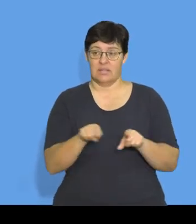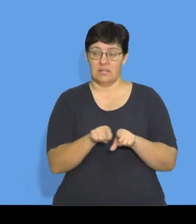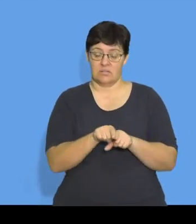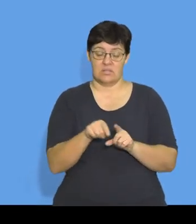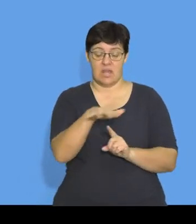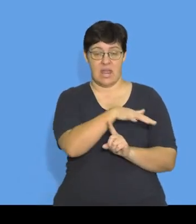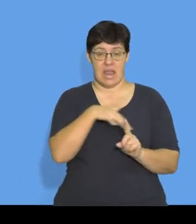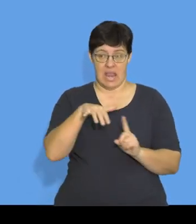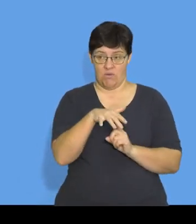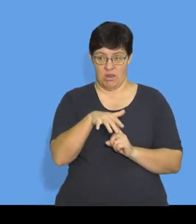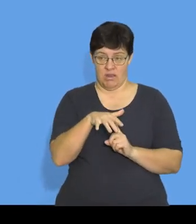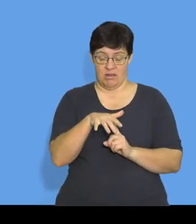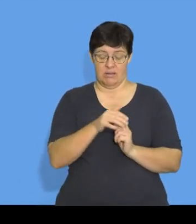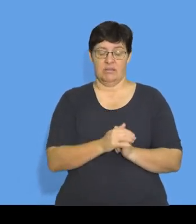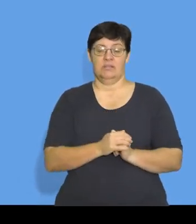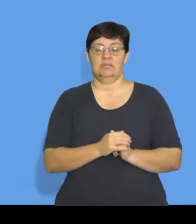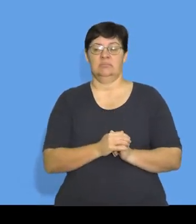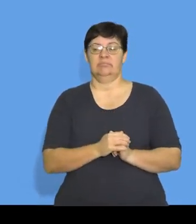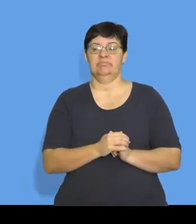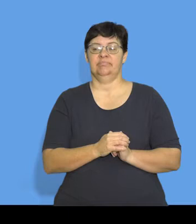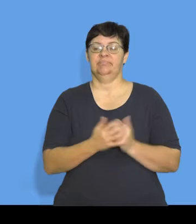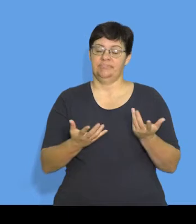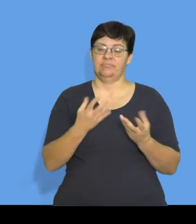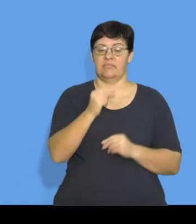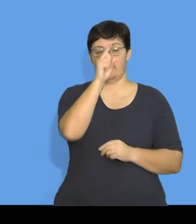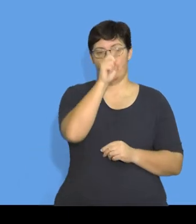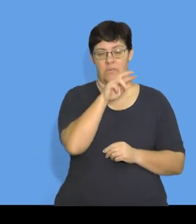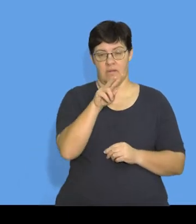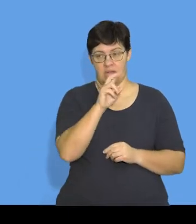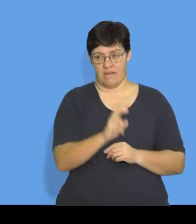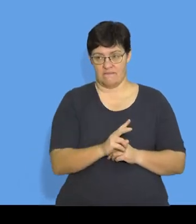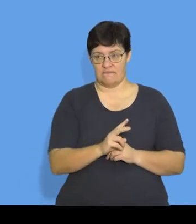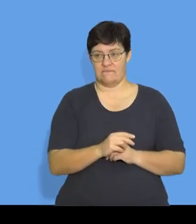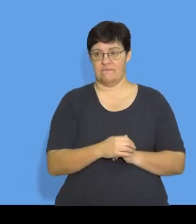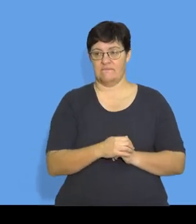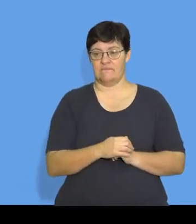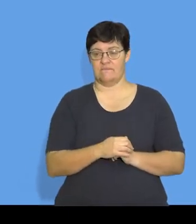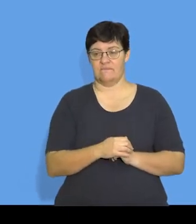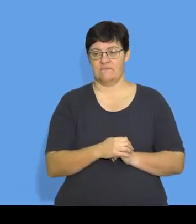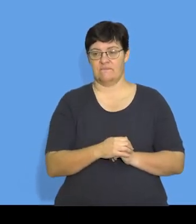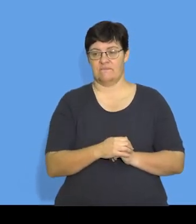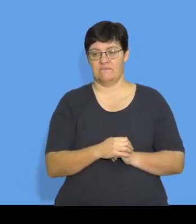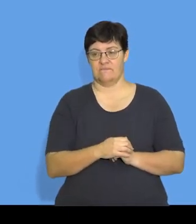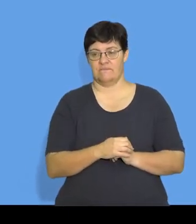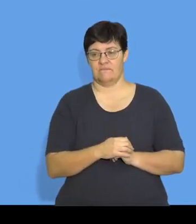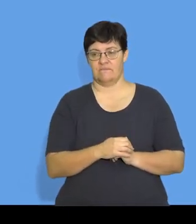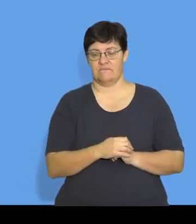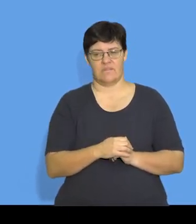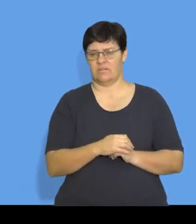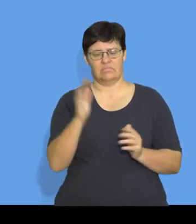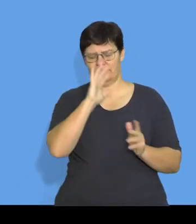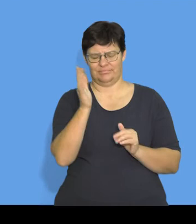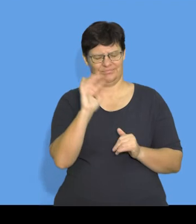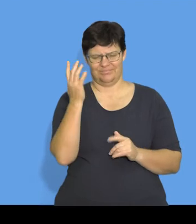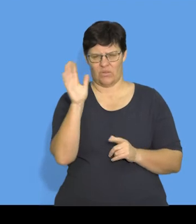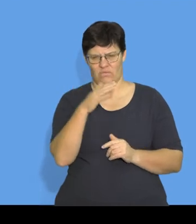my graph. So I have one triangle, and I'm drawing my, no, let's just